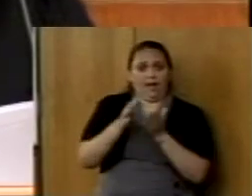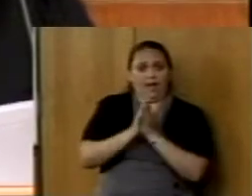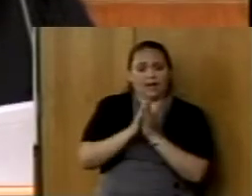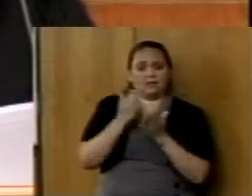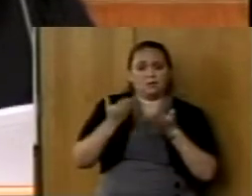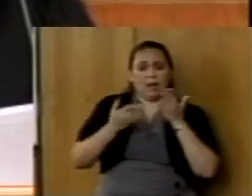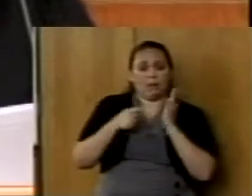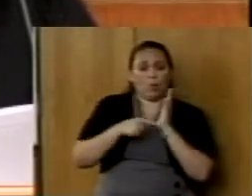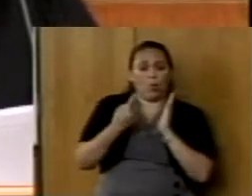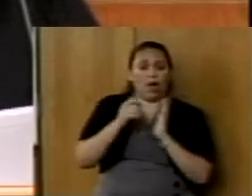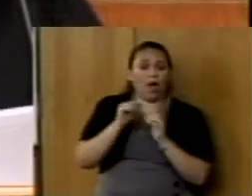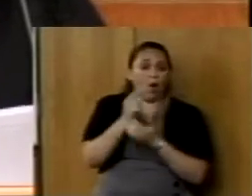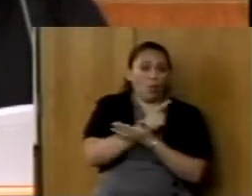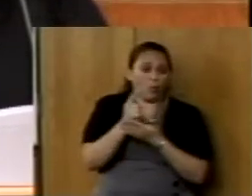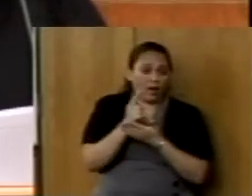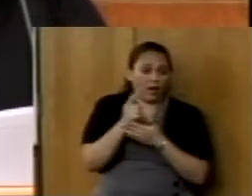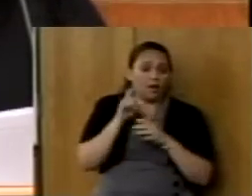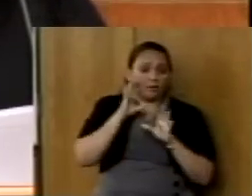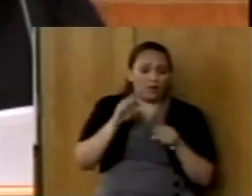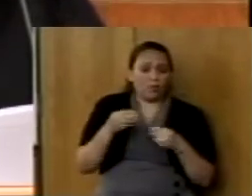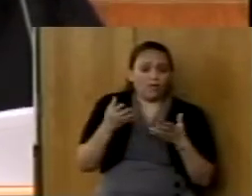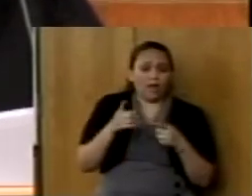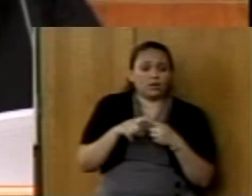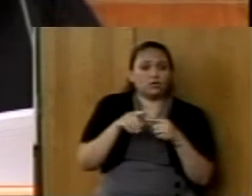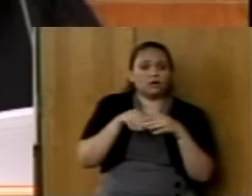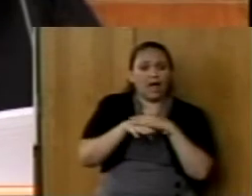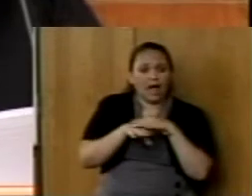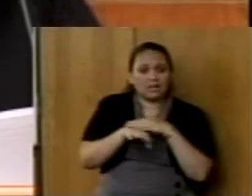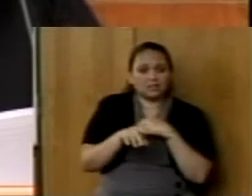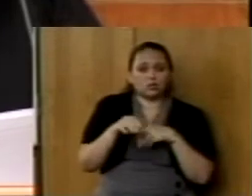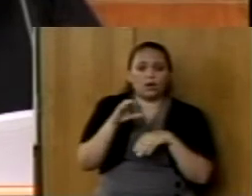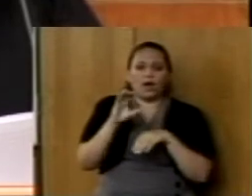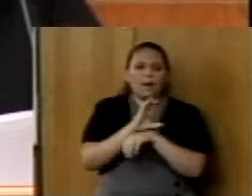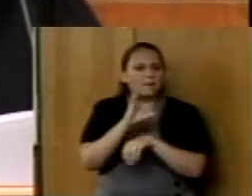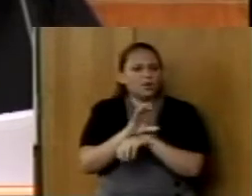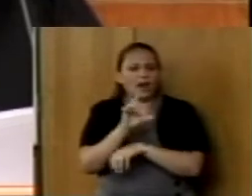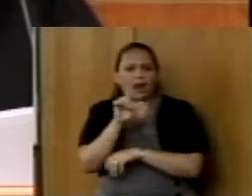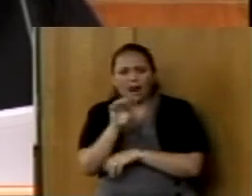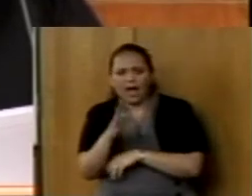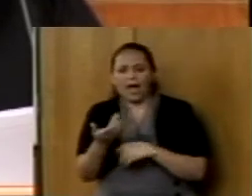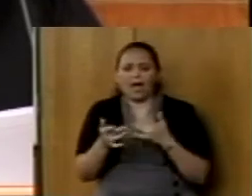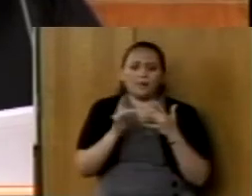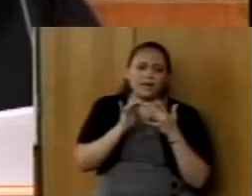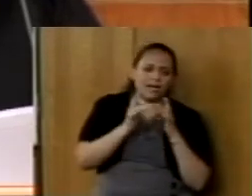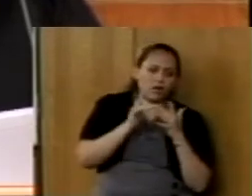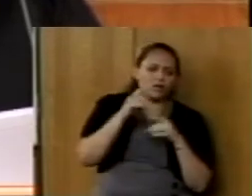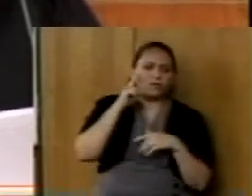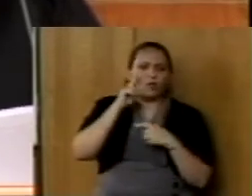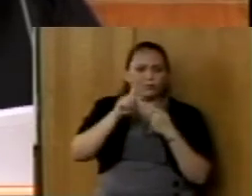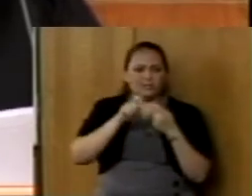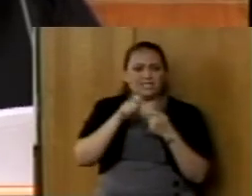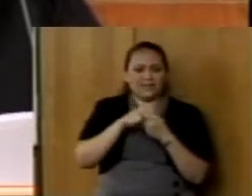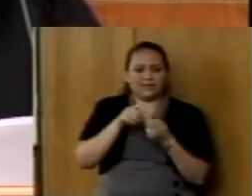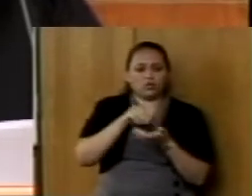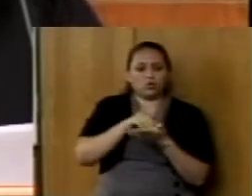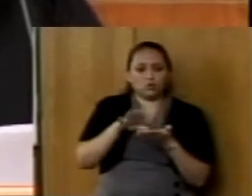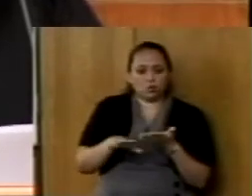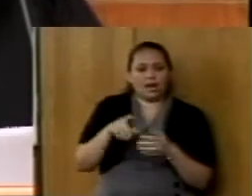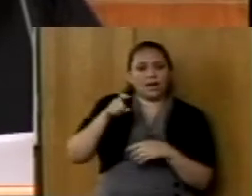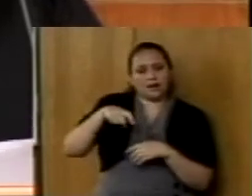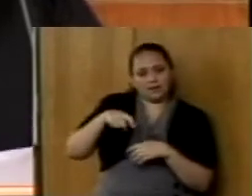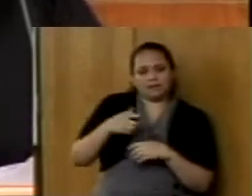once a week they be provided access to a computer lab, an internet for specific student